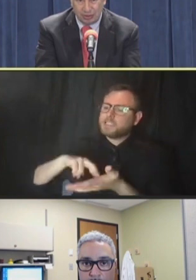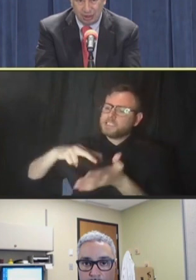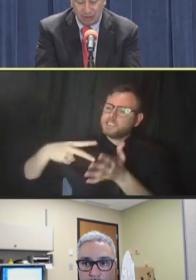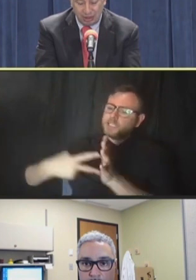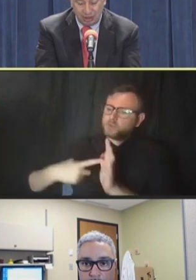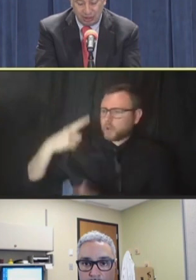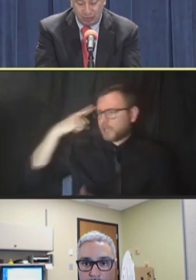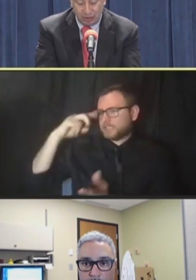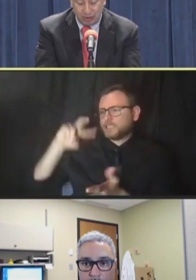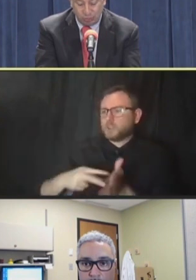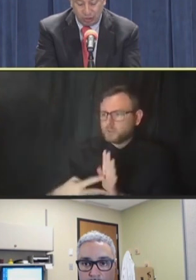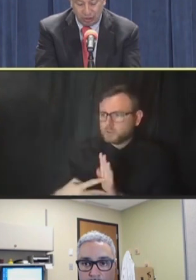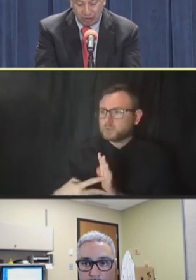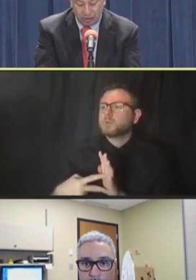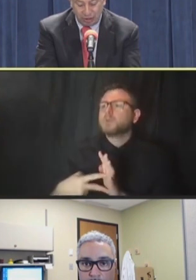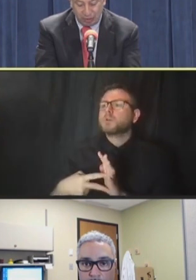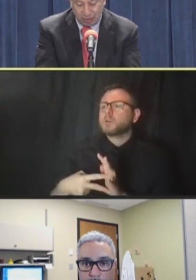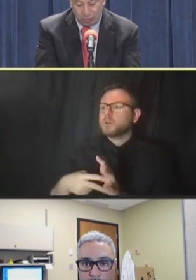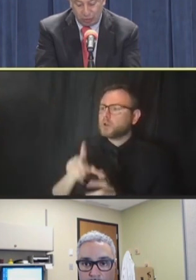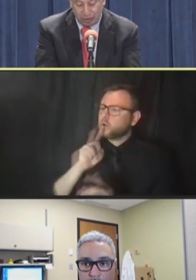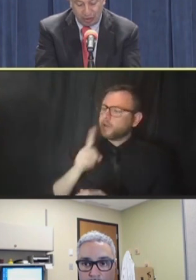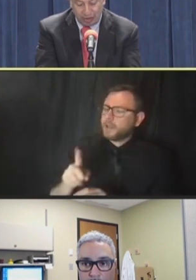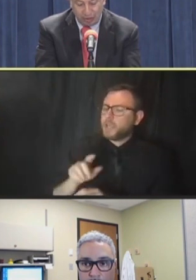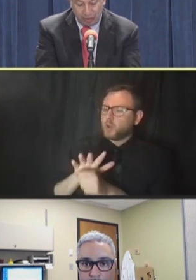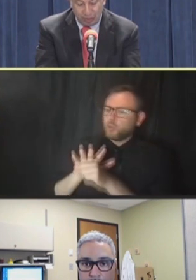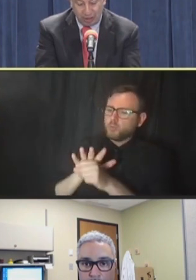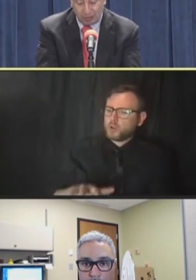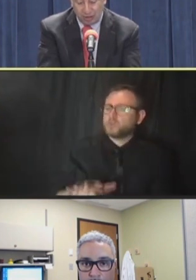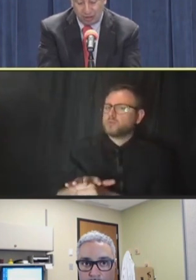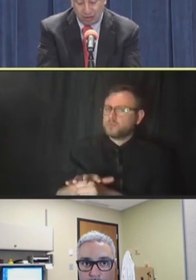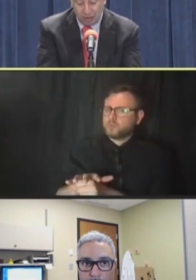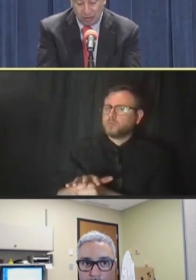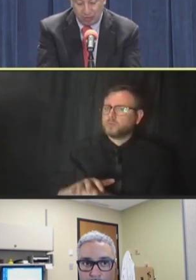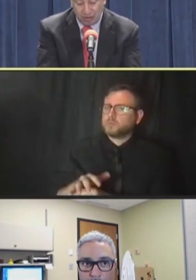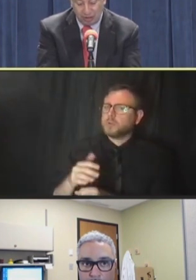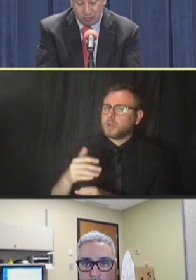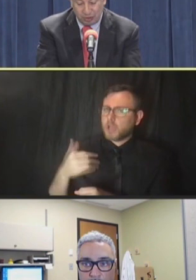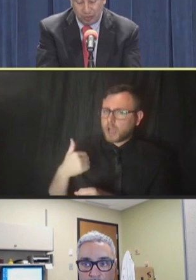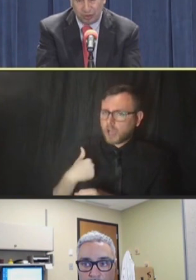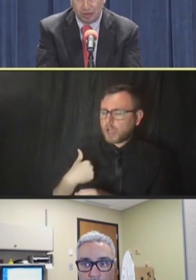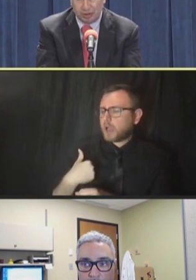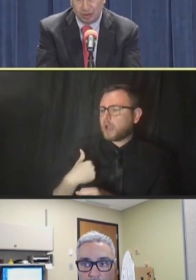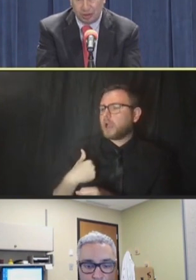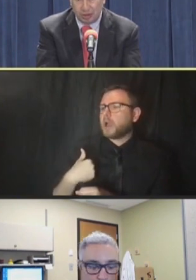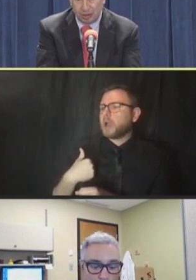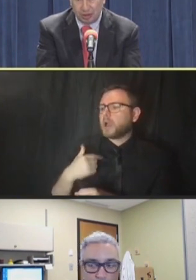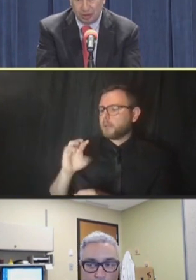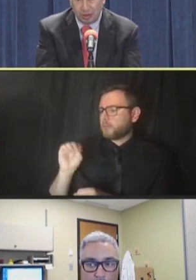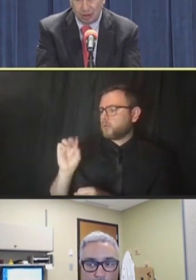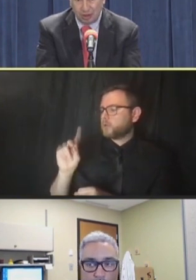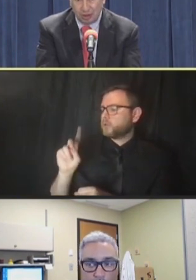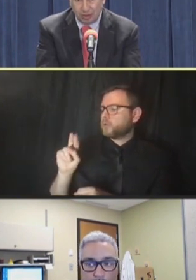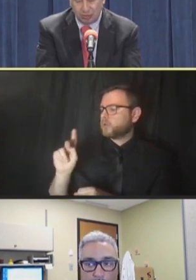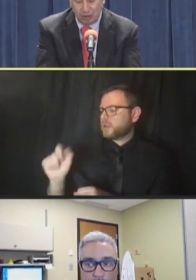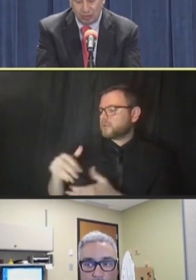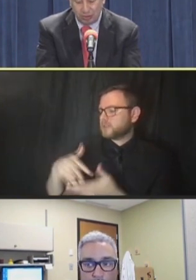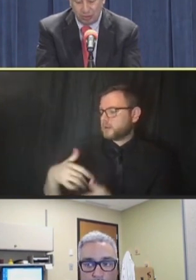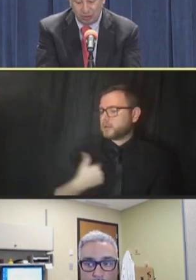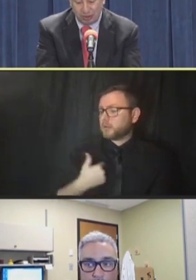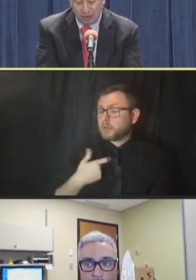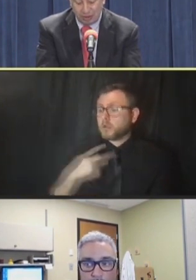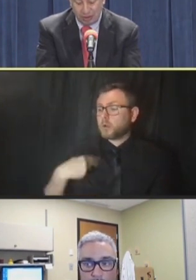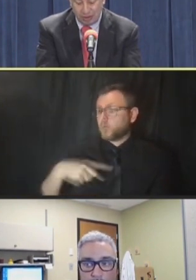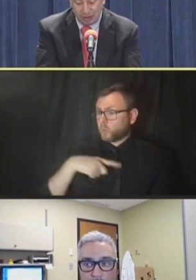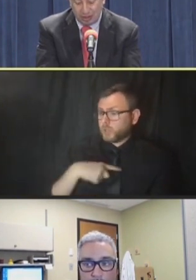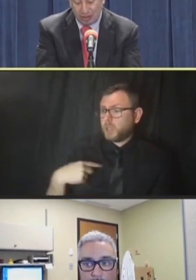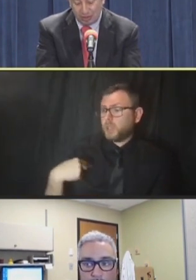was really a pressure and a pull. I can tell you, I mean, having done, for example, the Moderna study, we were one of the